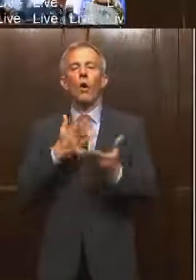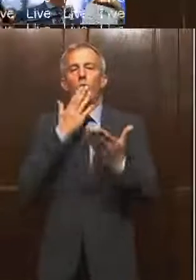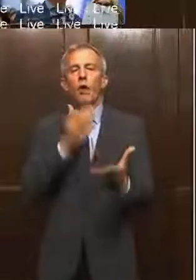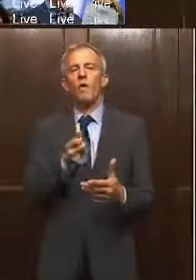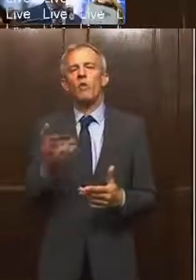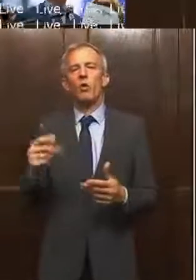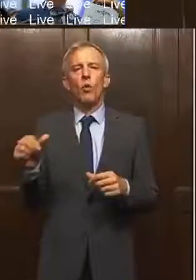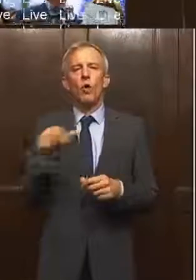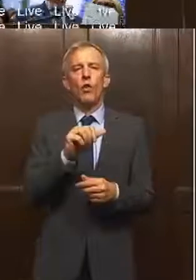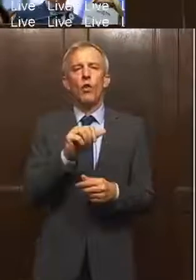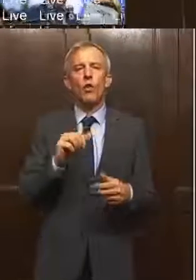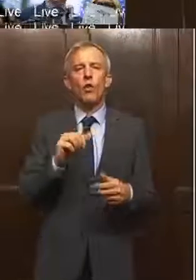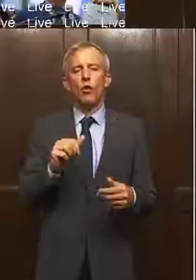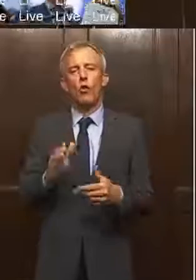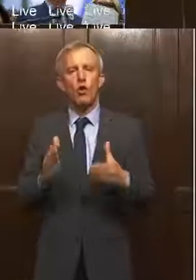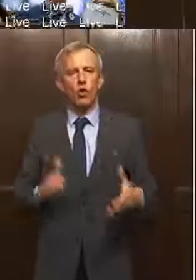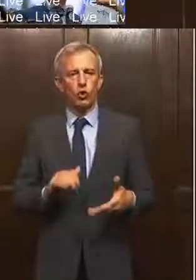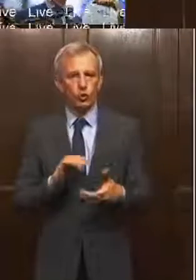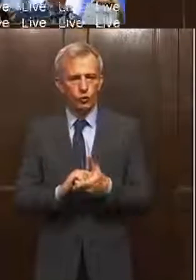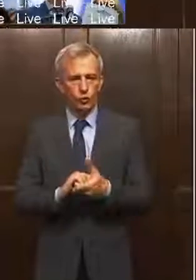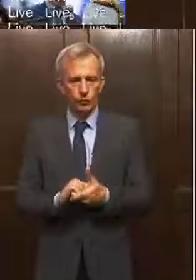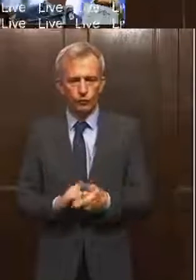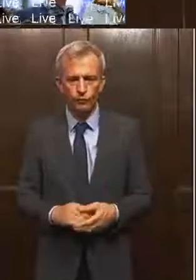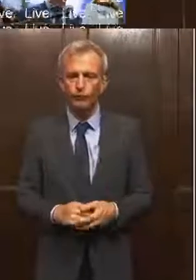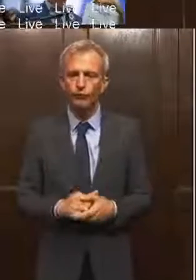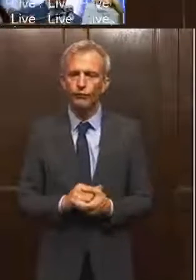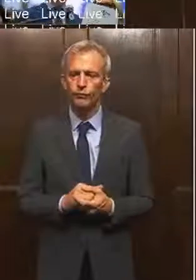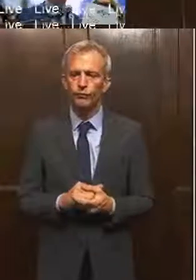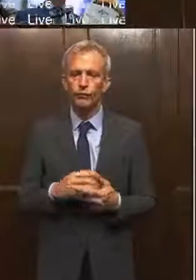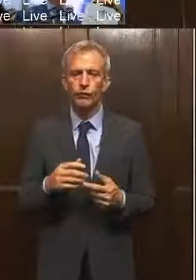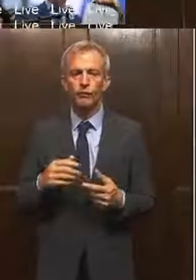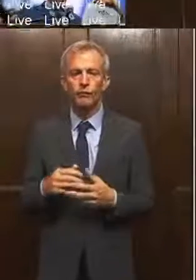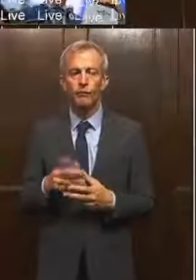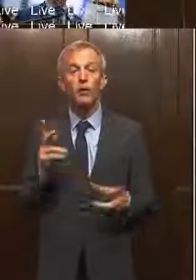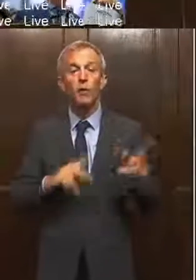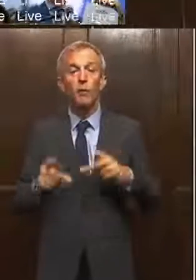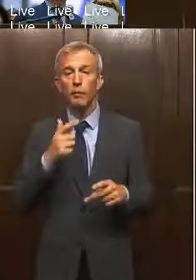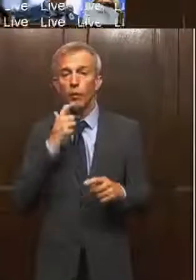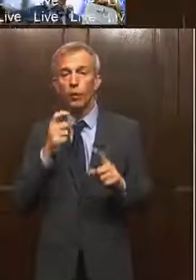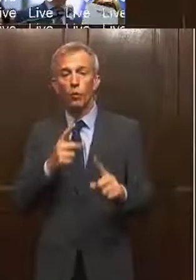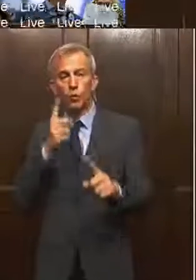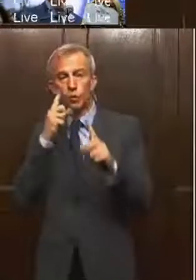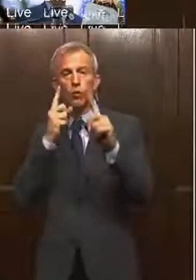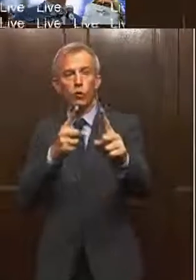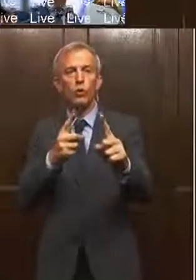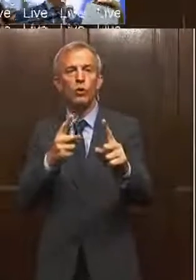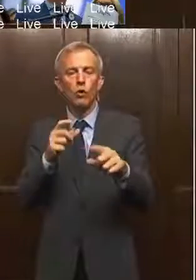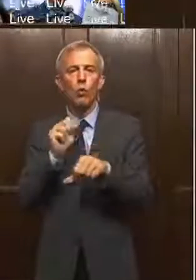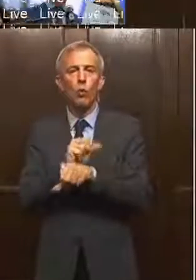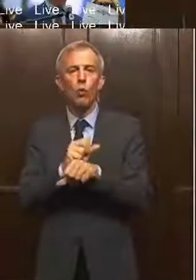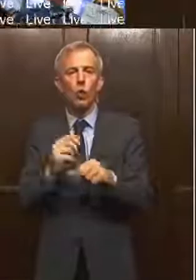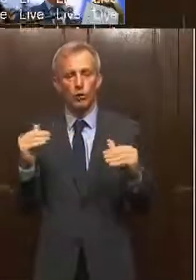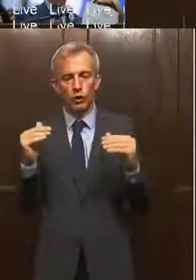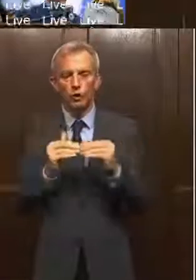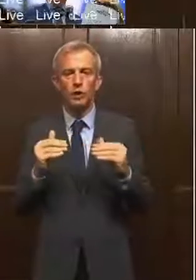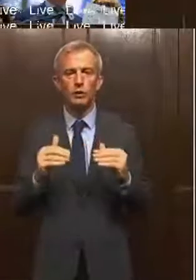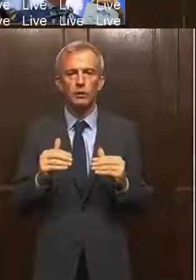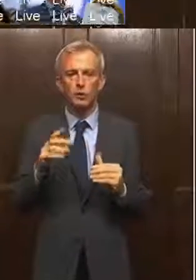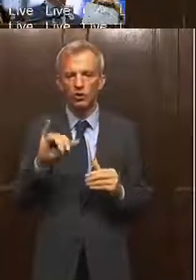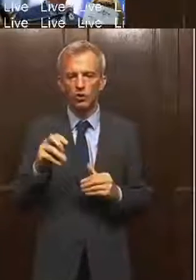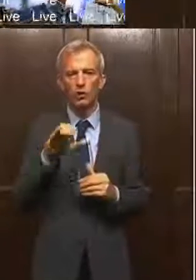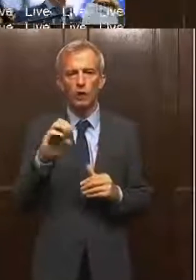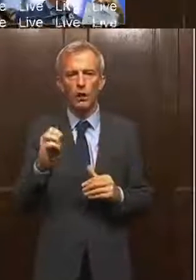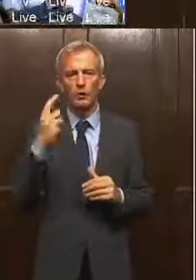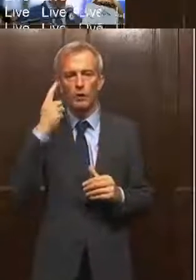helped us kick this off, that pursue every day and perform the work of justice for vulnerable and marginalized communities every